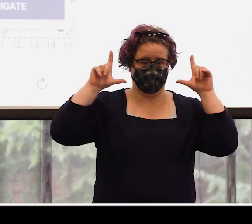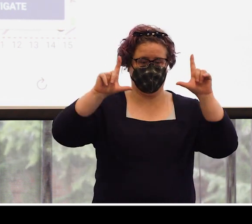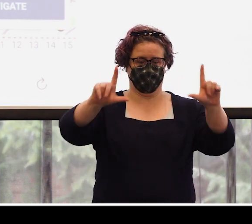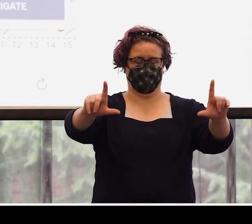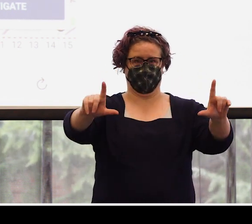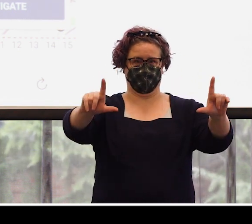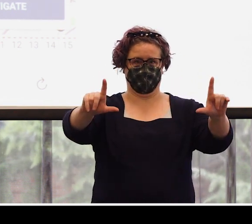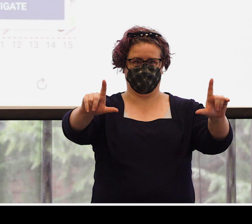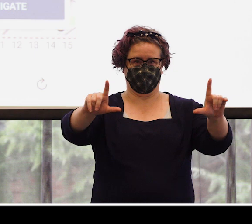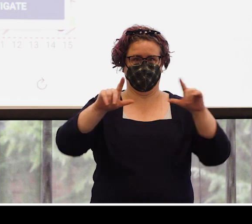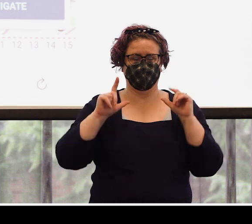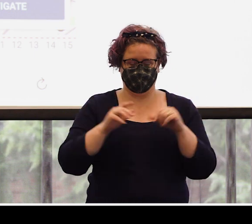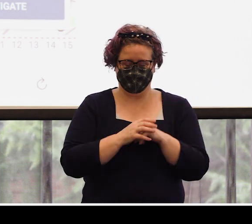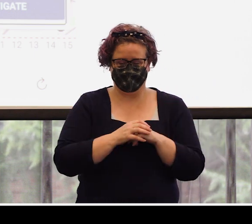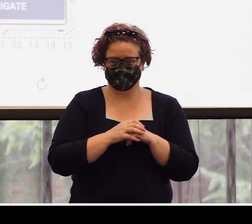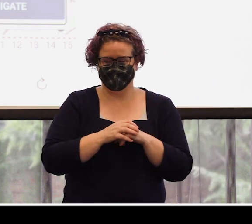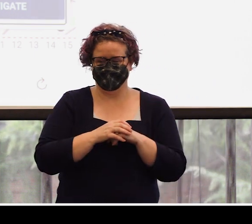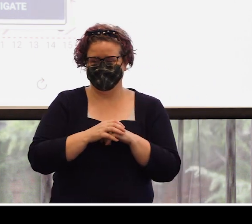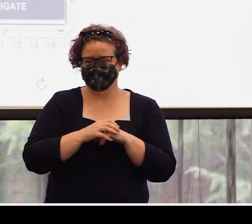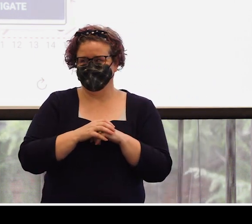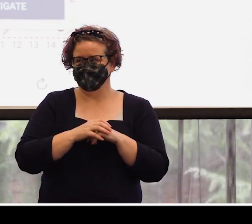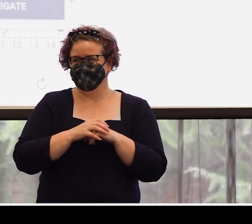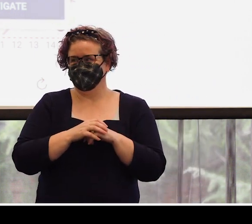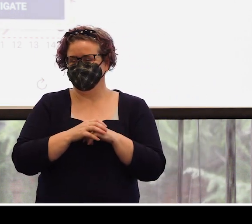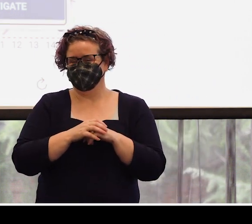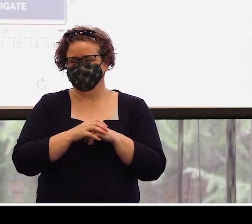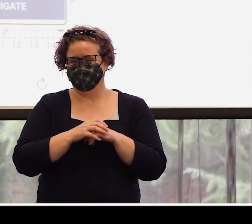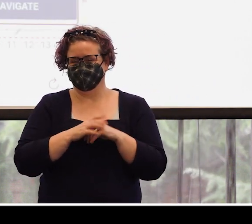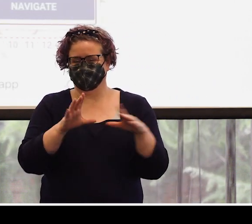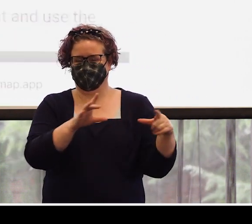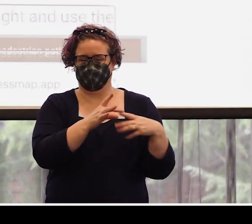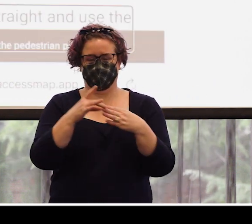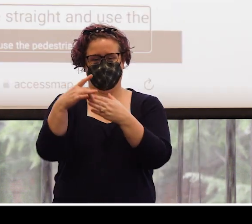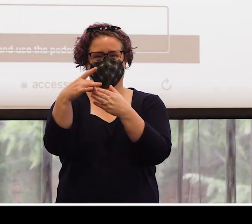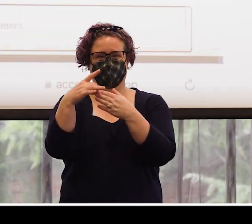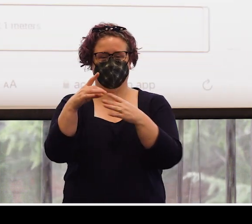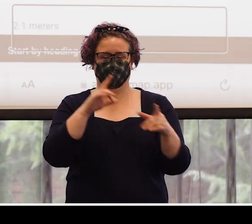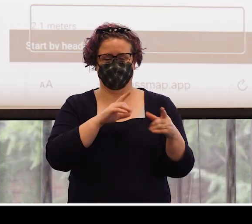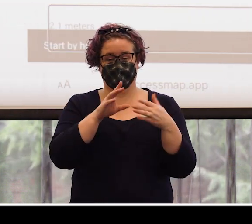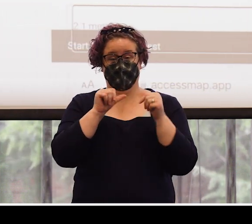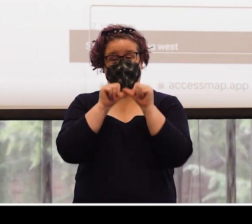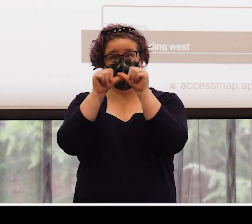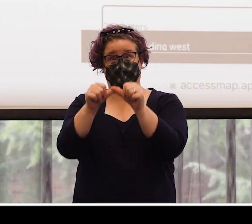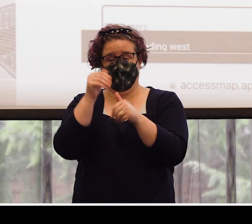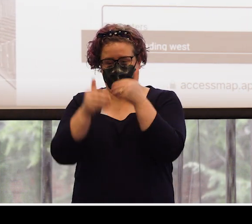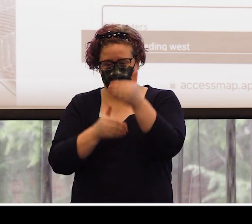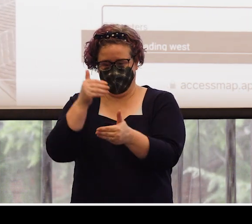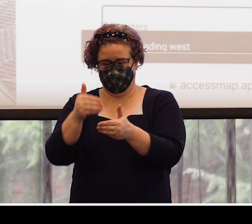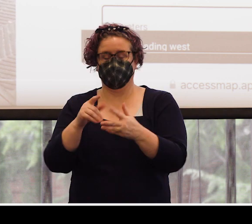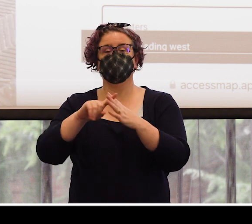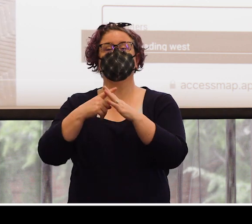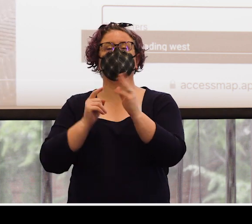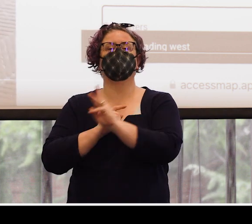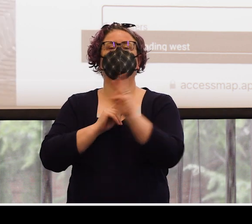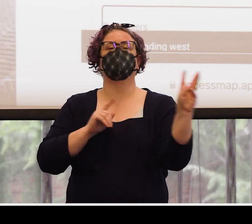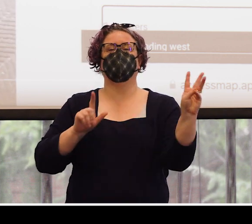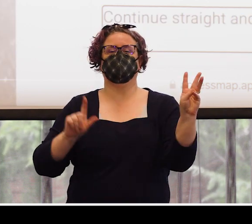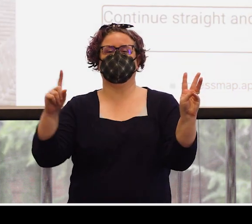Route. 343 meters. 9 minute. Trip info. Button. Navigate. Button. Trip info. Navigate. Button. Continue. Slide right and use the pedestrian. Start by heading west.